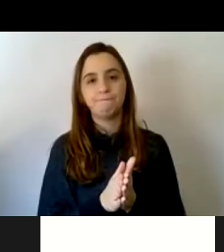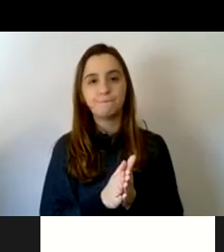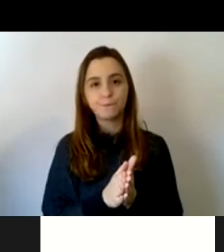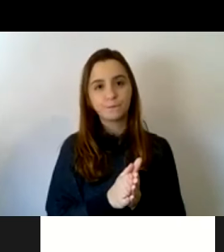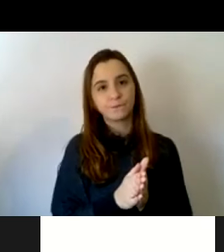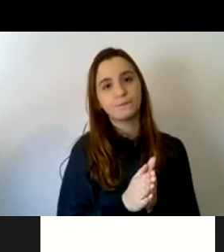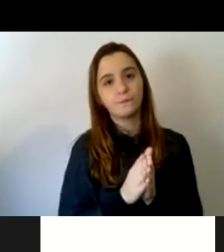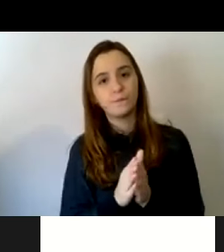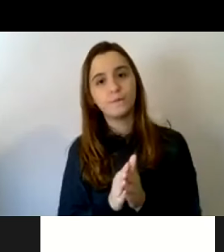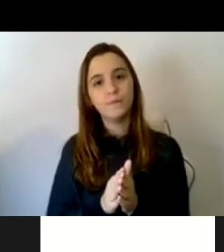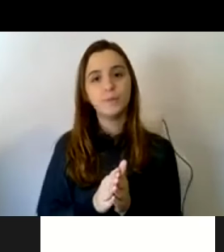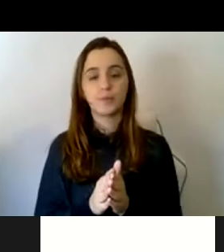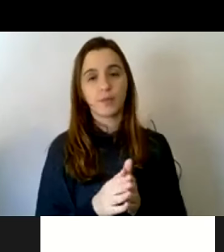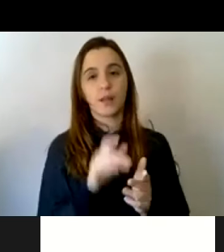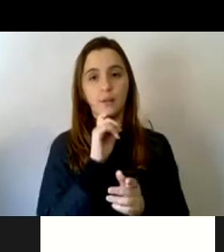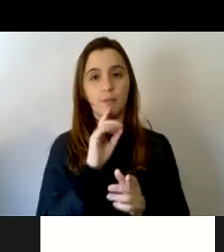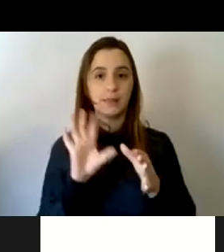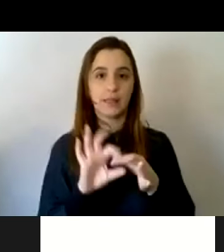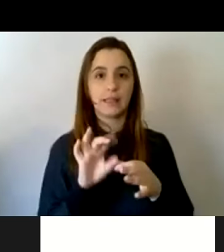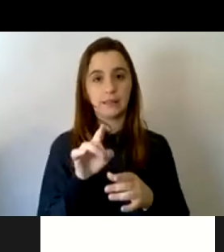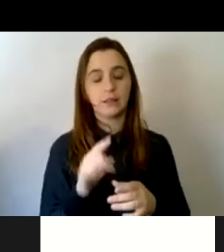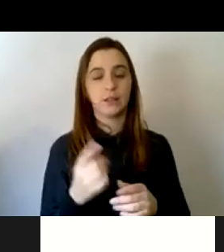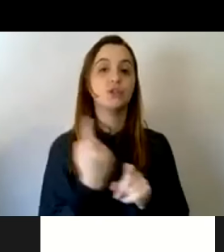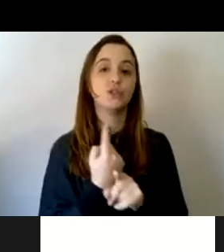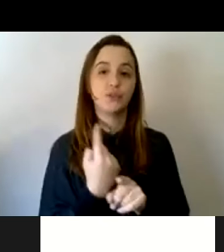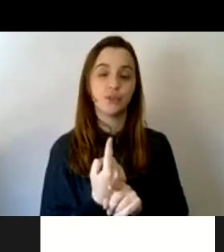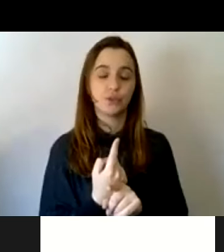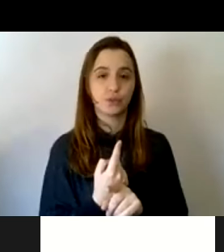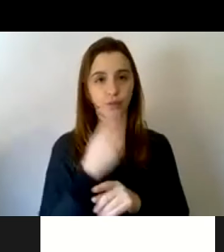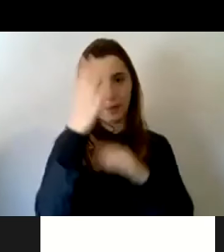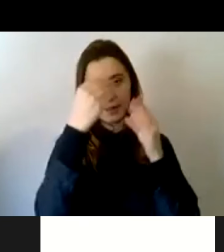to this so-called service learning course.